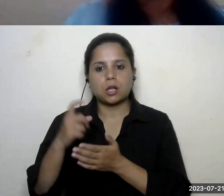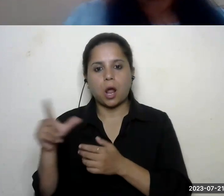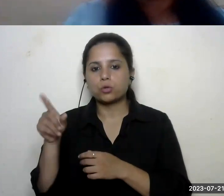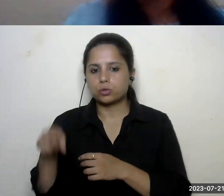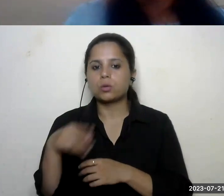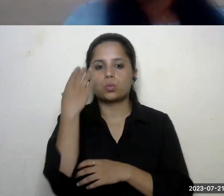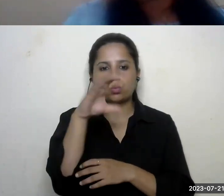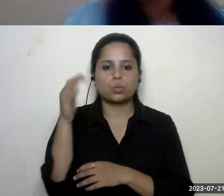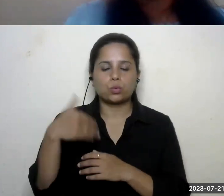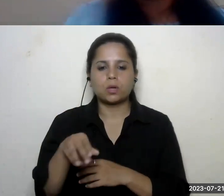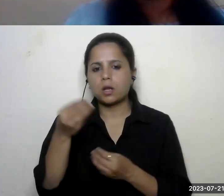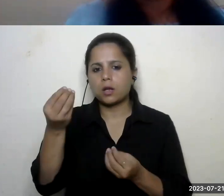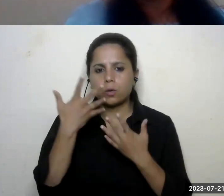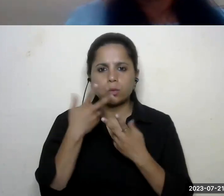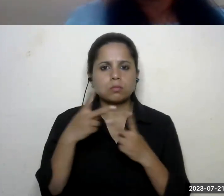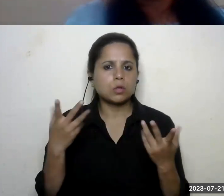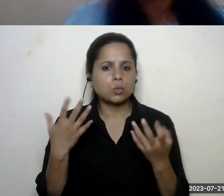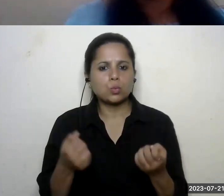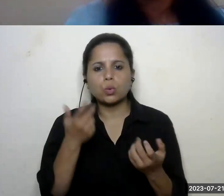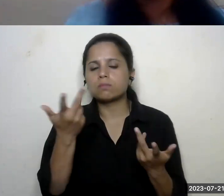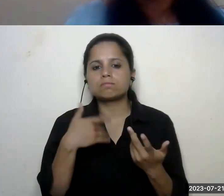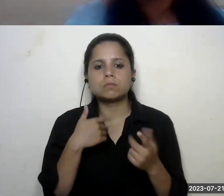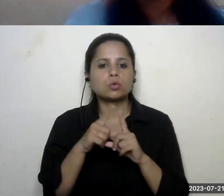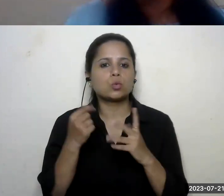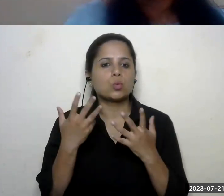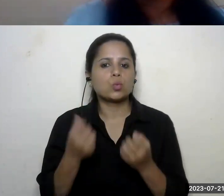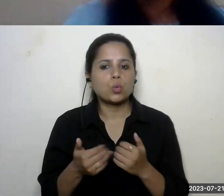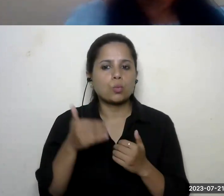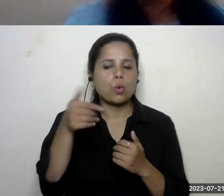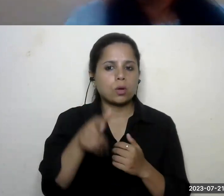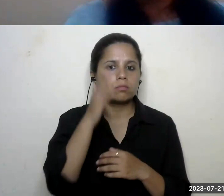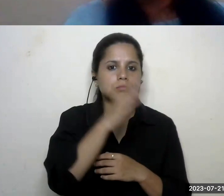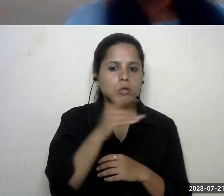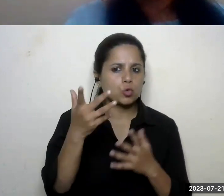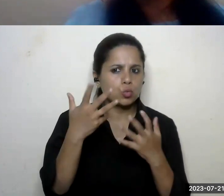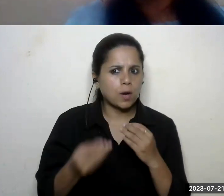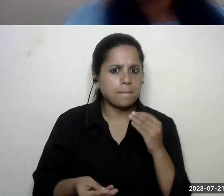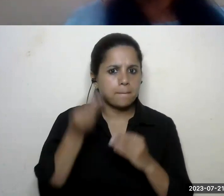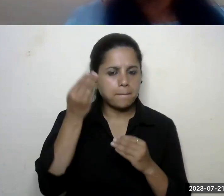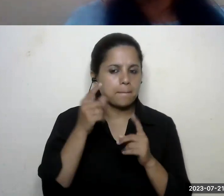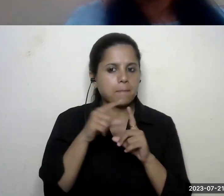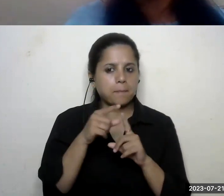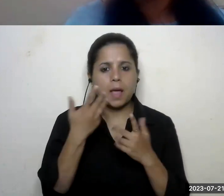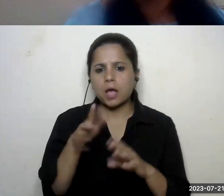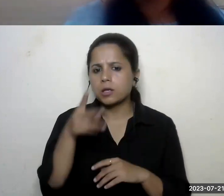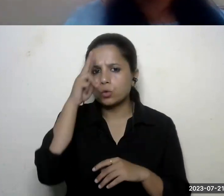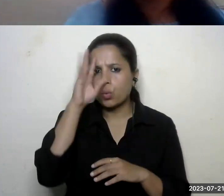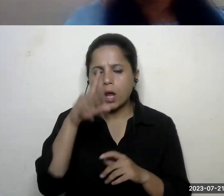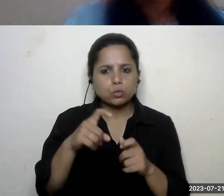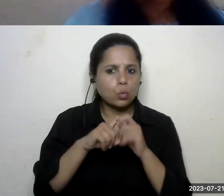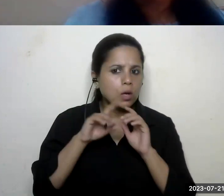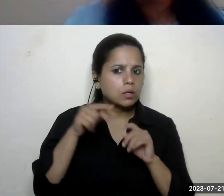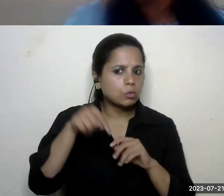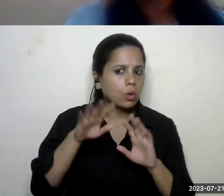us know what else you would like to do in terms of these webinars and any questions you have about today's